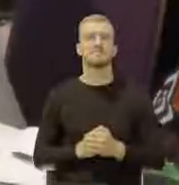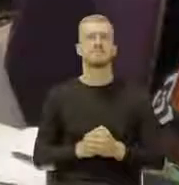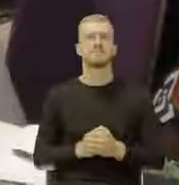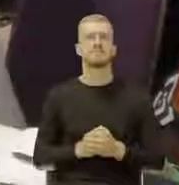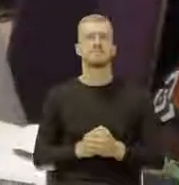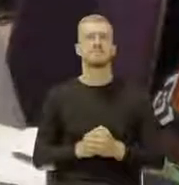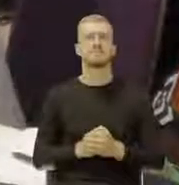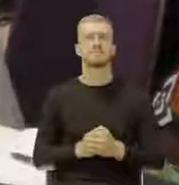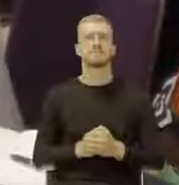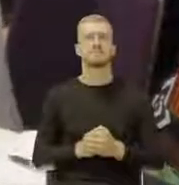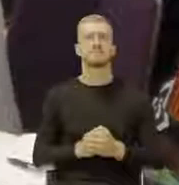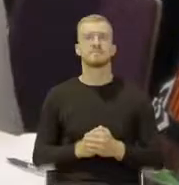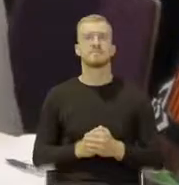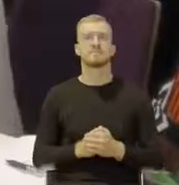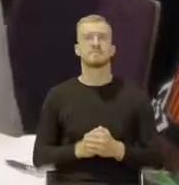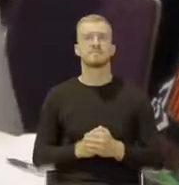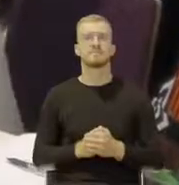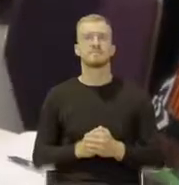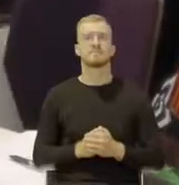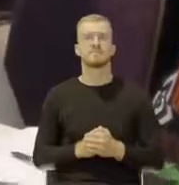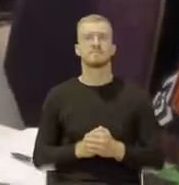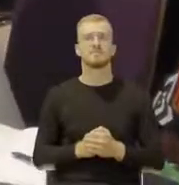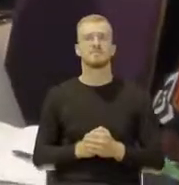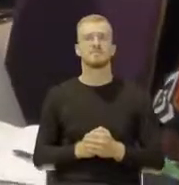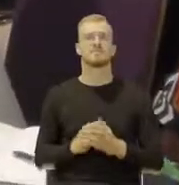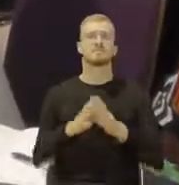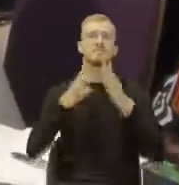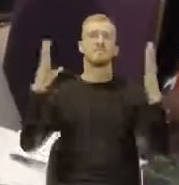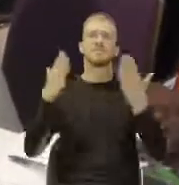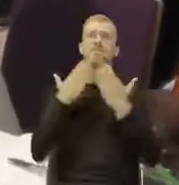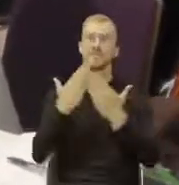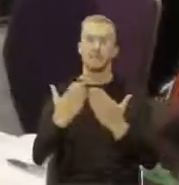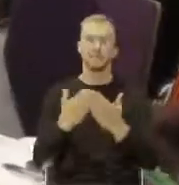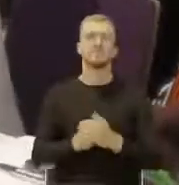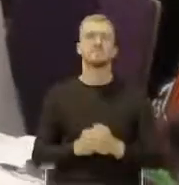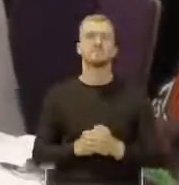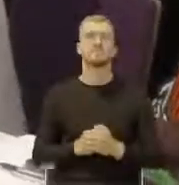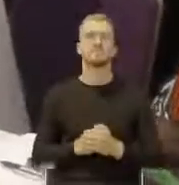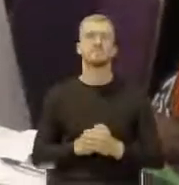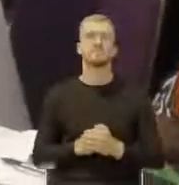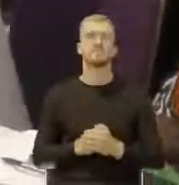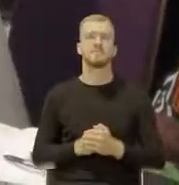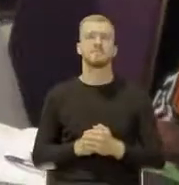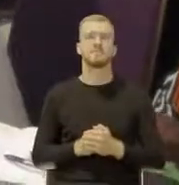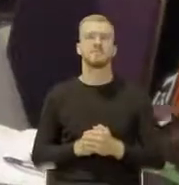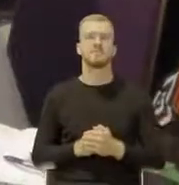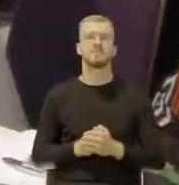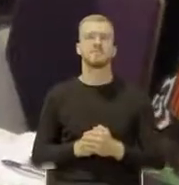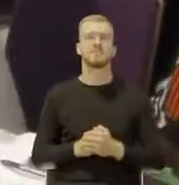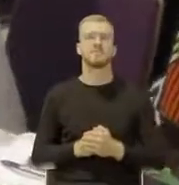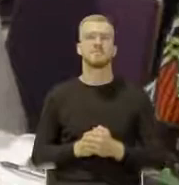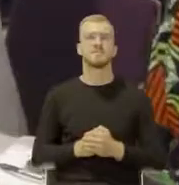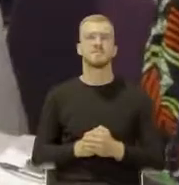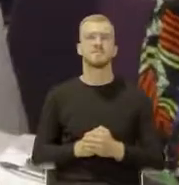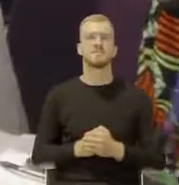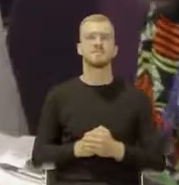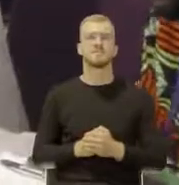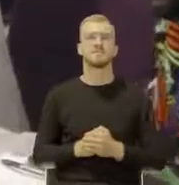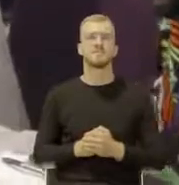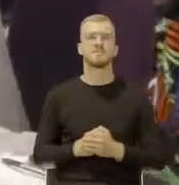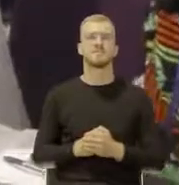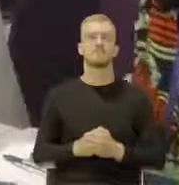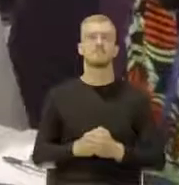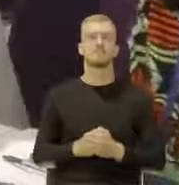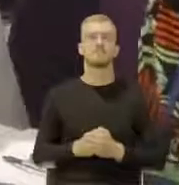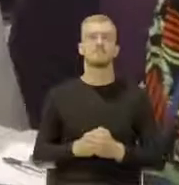Thank you very much, Governing President, for providing this this vision. One of the strong legacies that this World